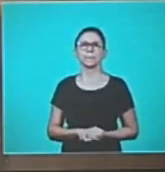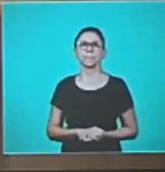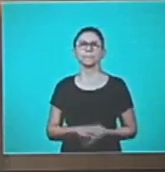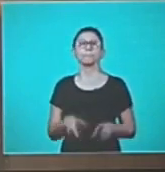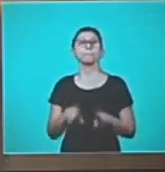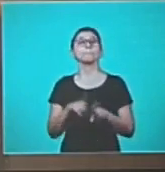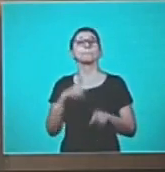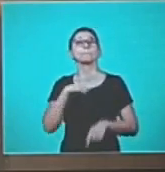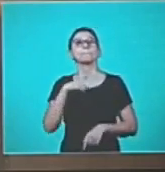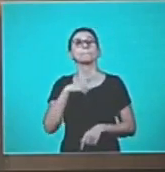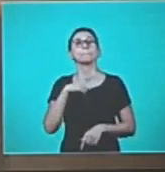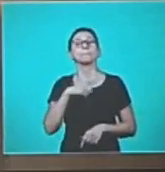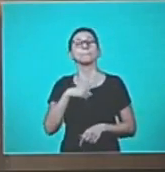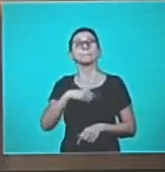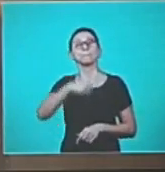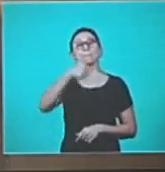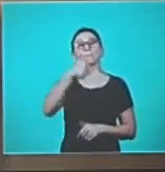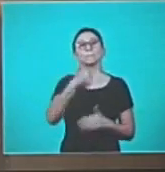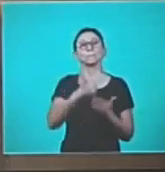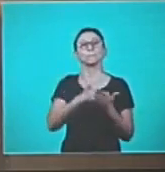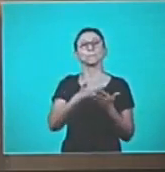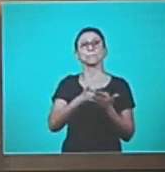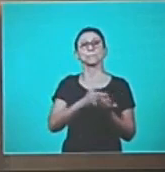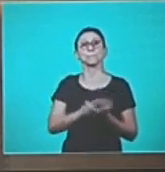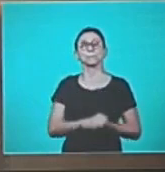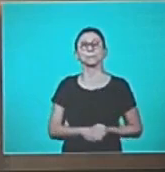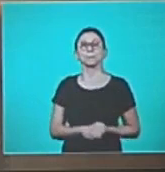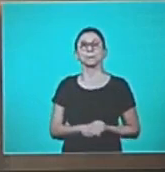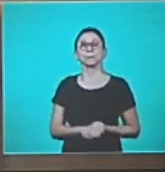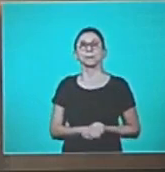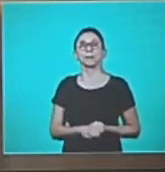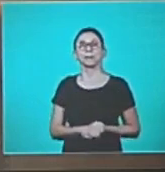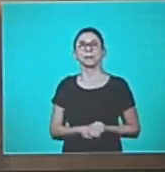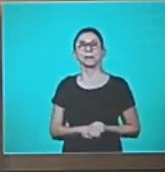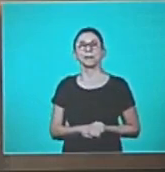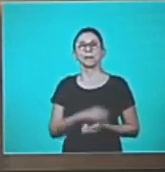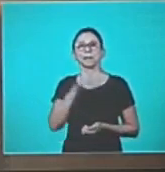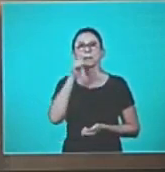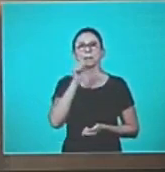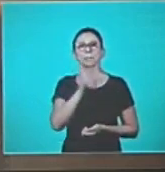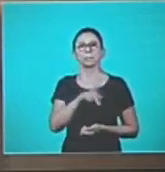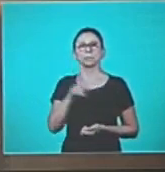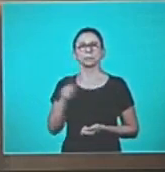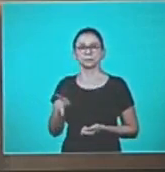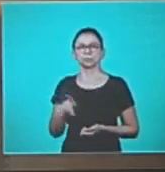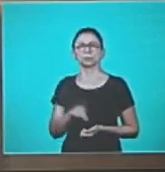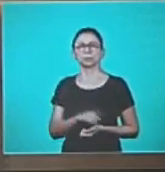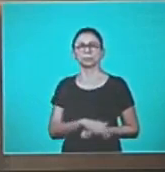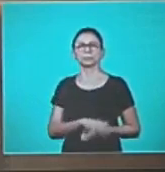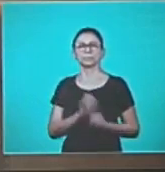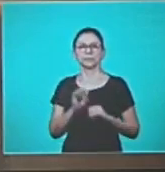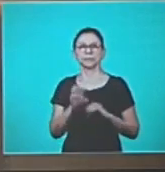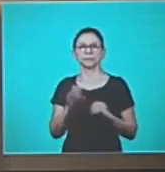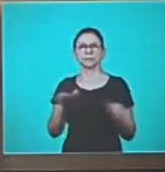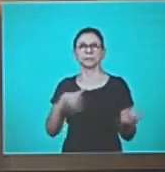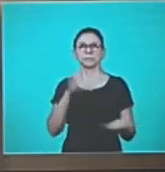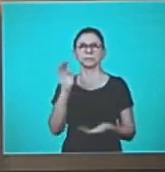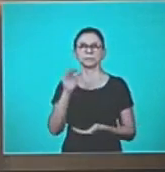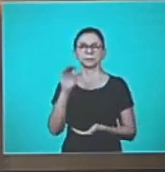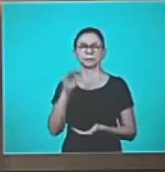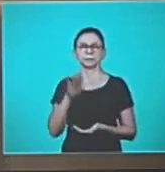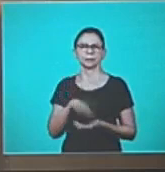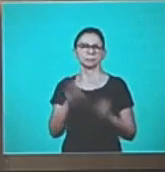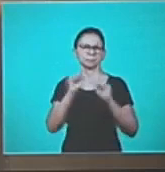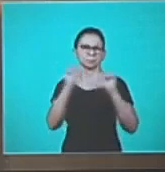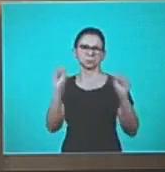the professors, we're going to have also another class they're going to be giving. We're going to be transmitted via satellite to